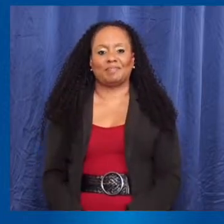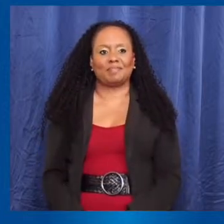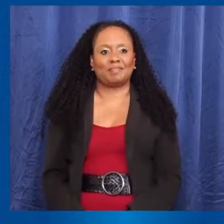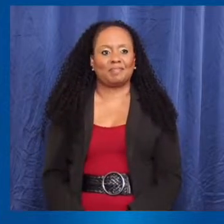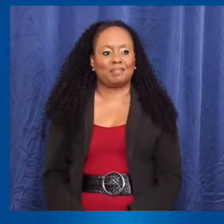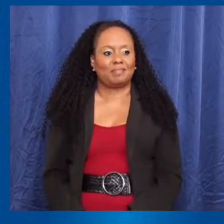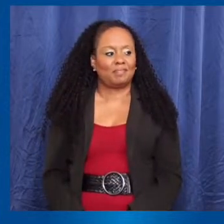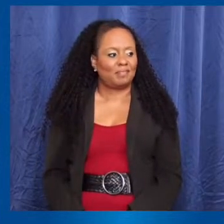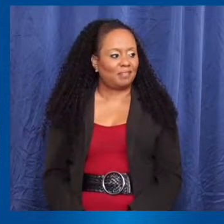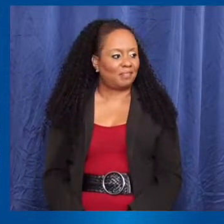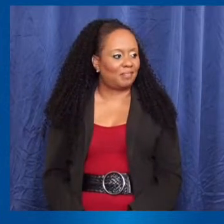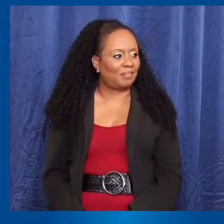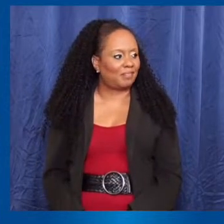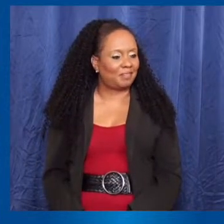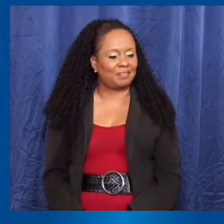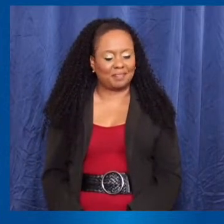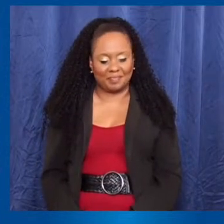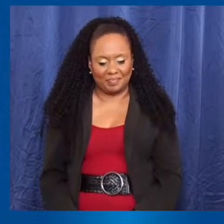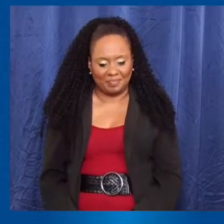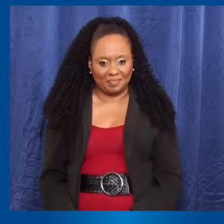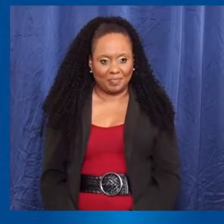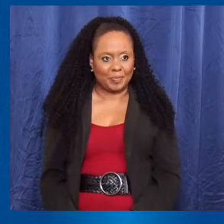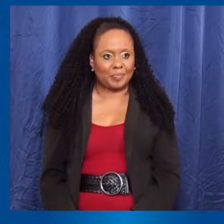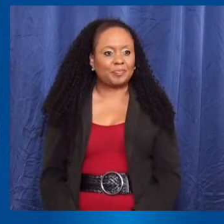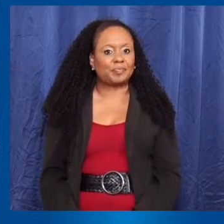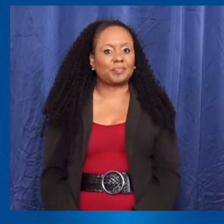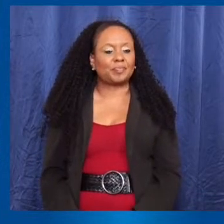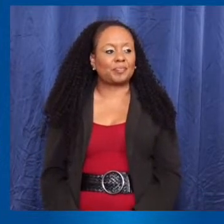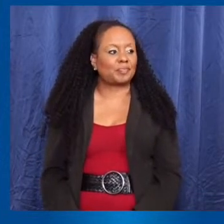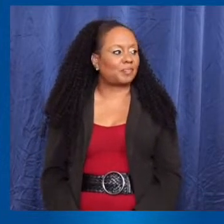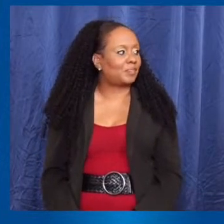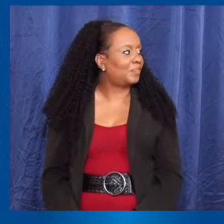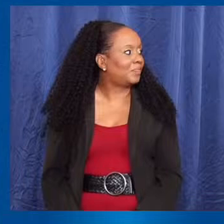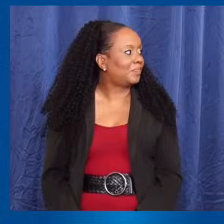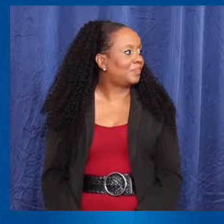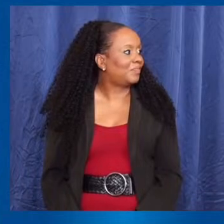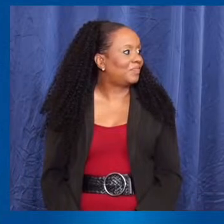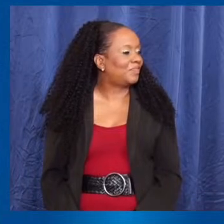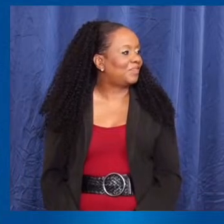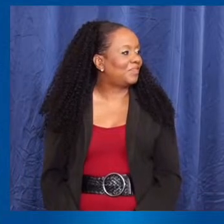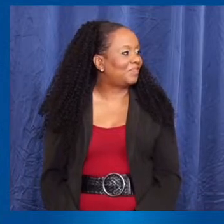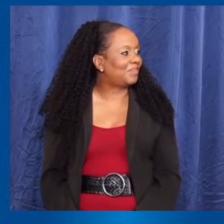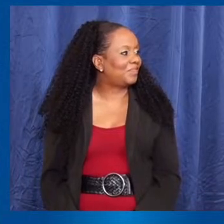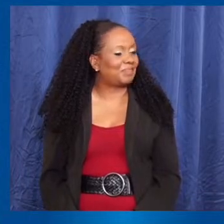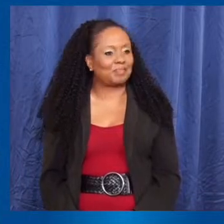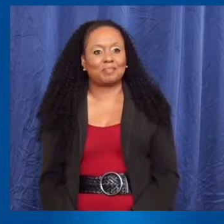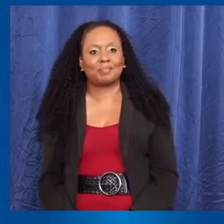I wish I could talk as English as you speak English.